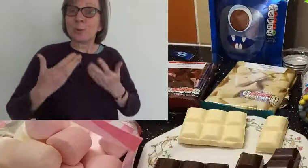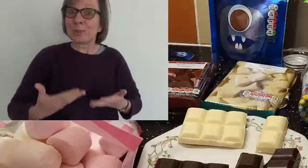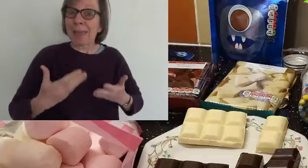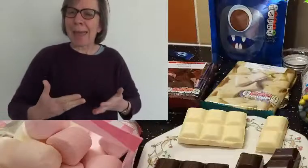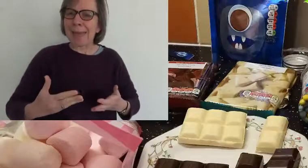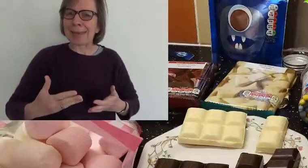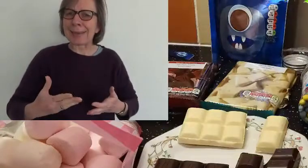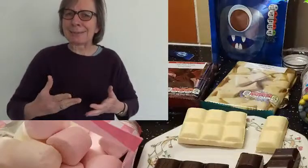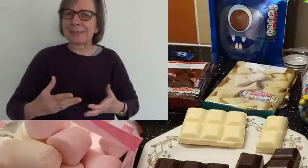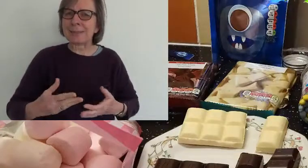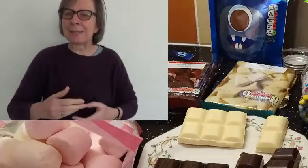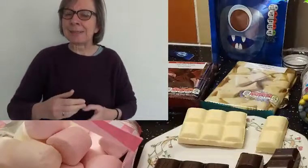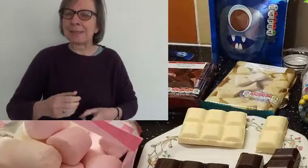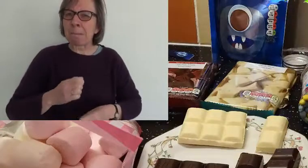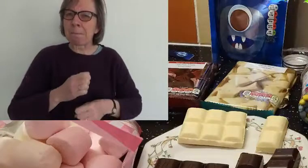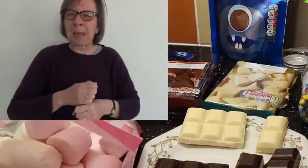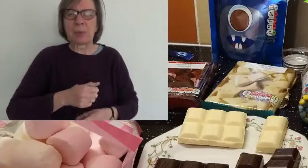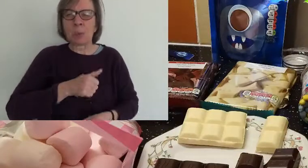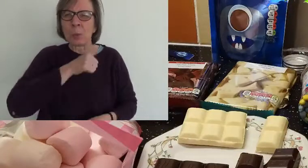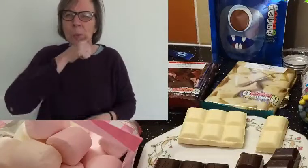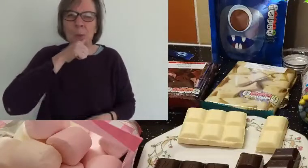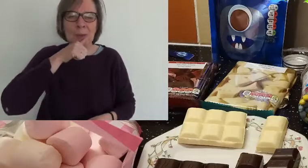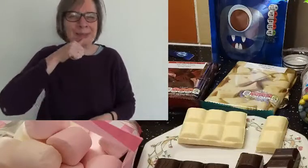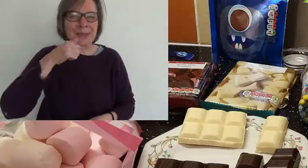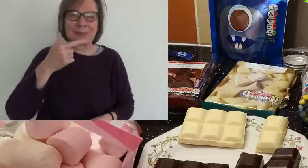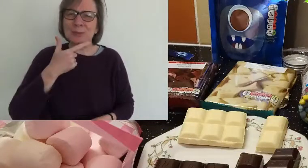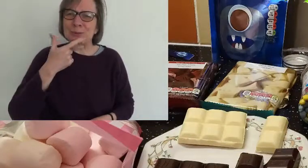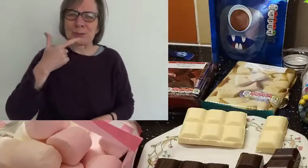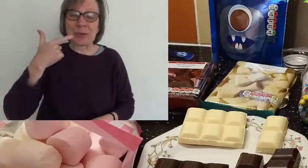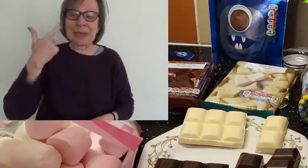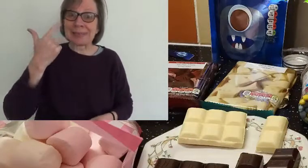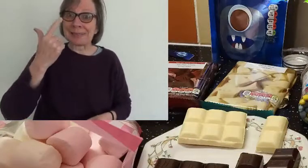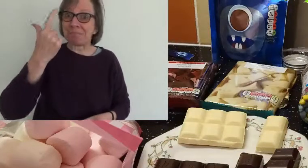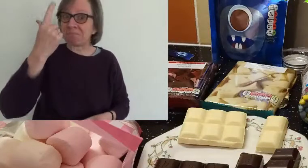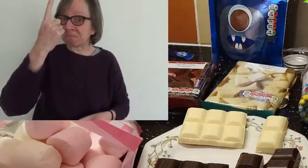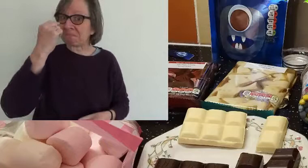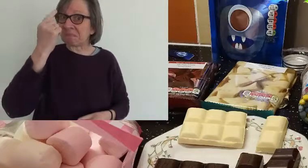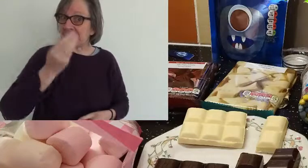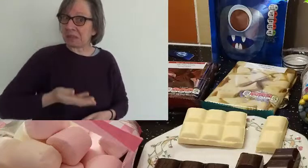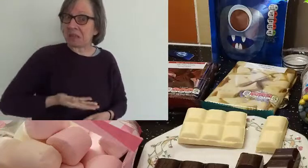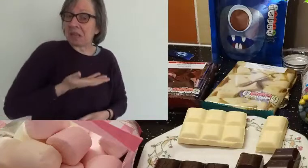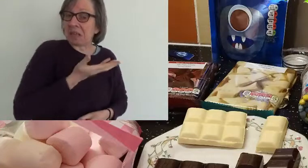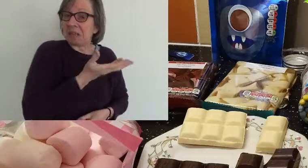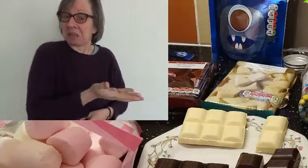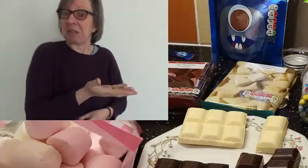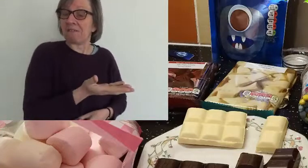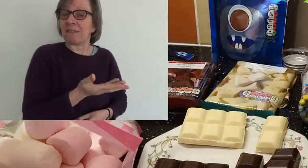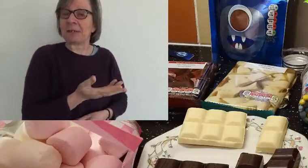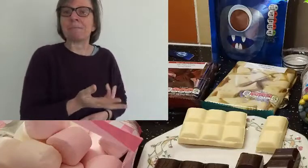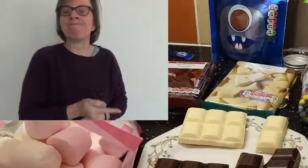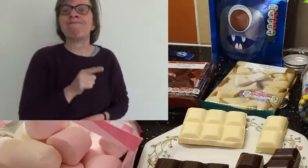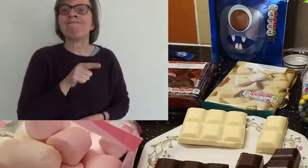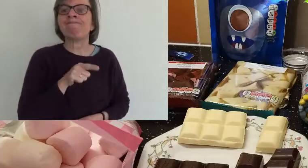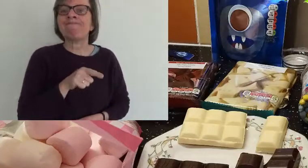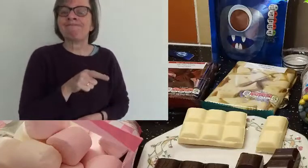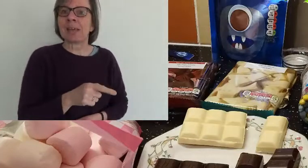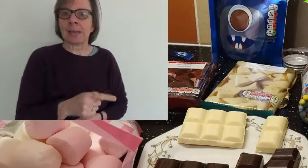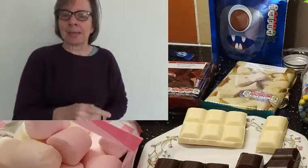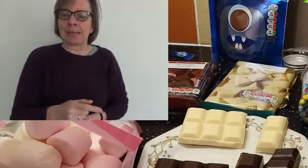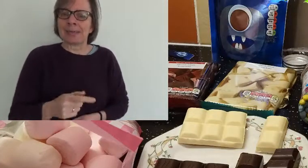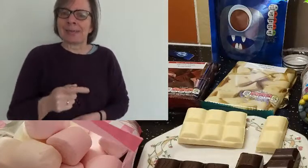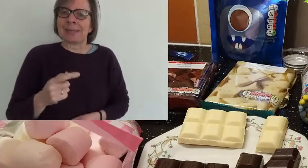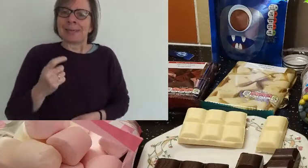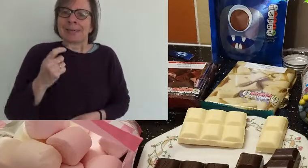So, today I thought we would make a nice little treat that you might want to give some to somebody. It's really, really